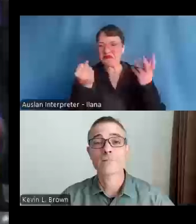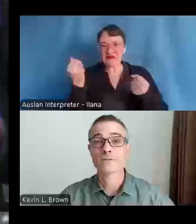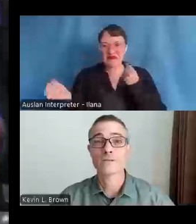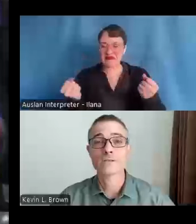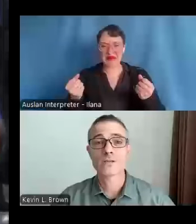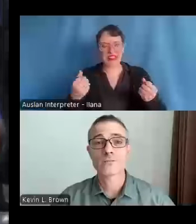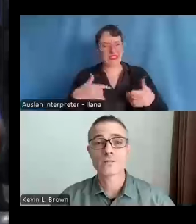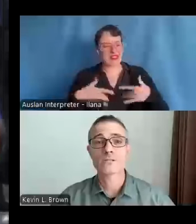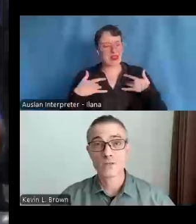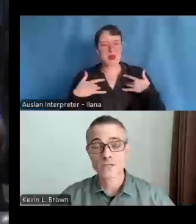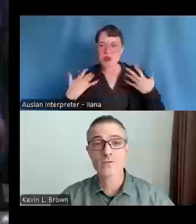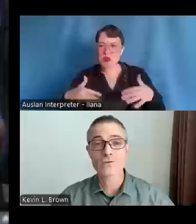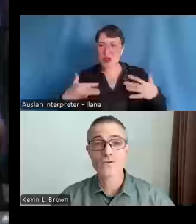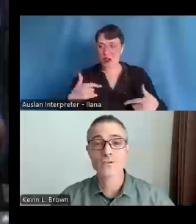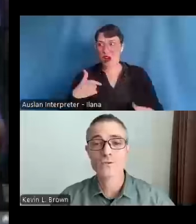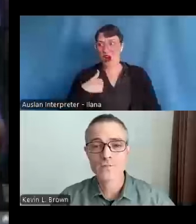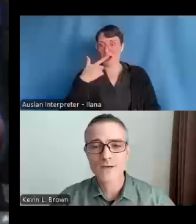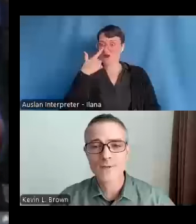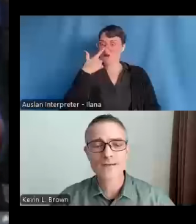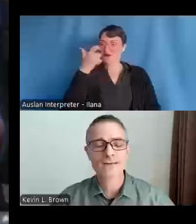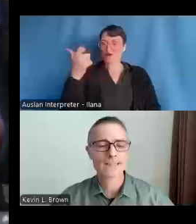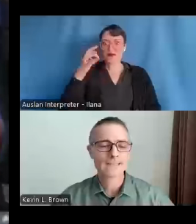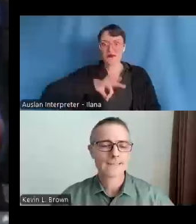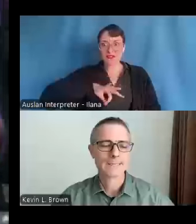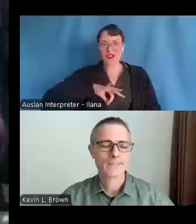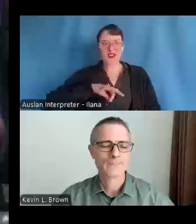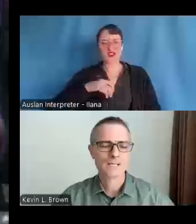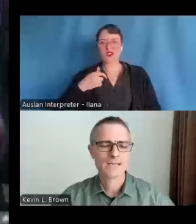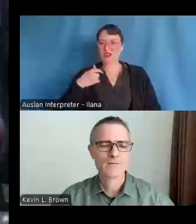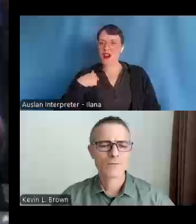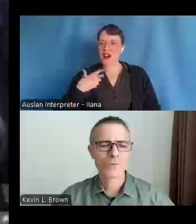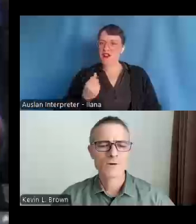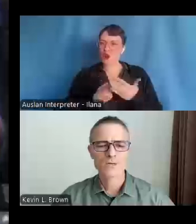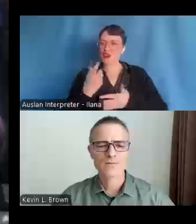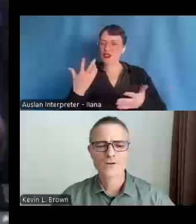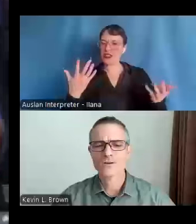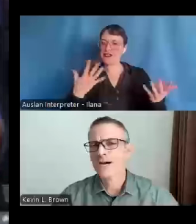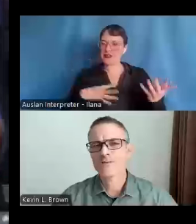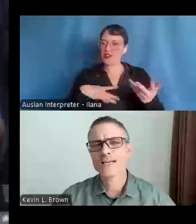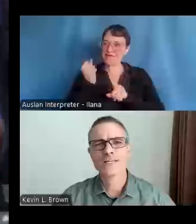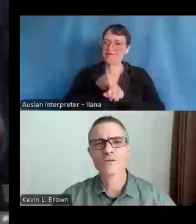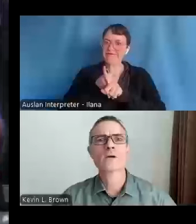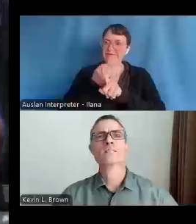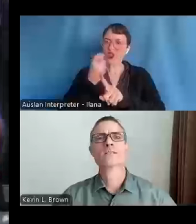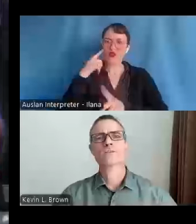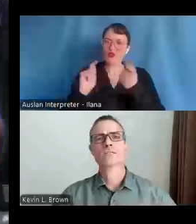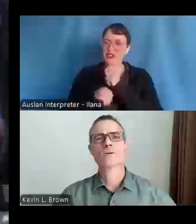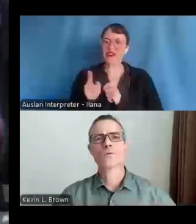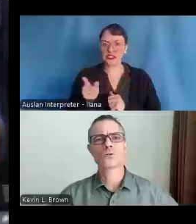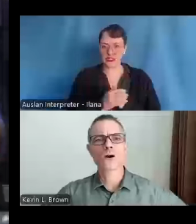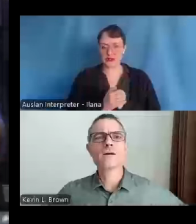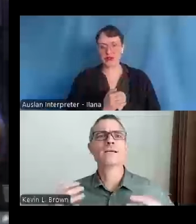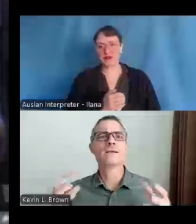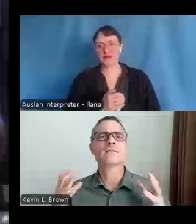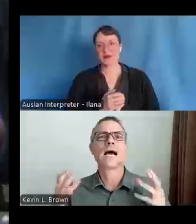I had a privilege and a responsibility to try to do something about it. And then more importantly, there are a lot of amazing organizations in the